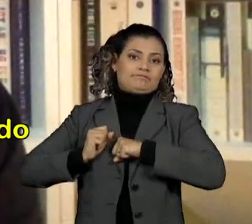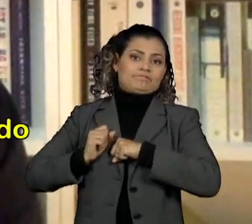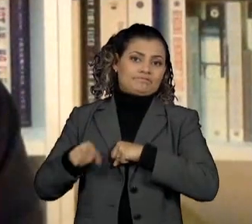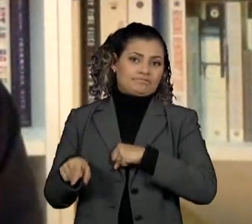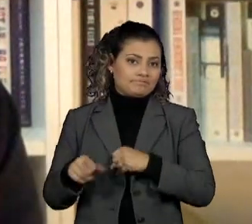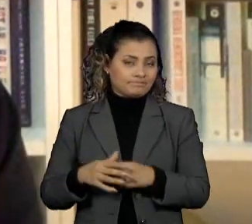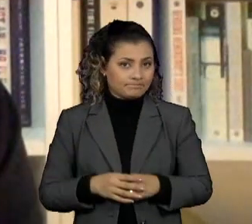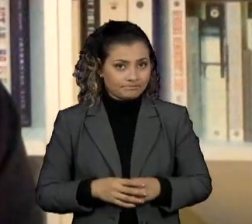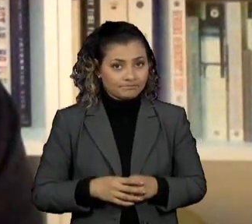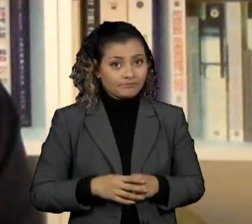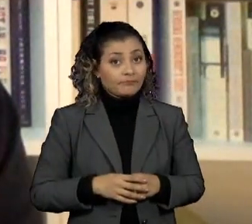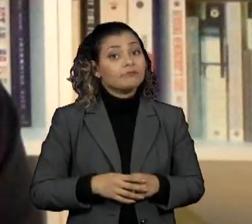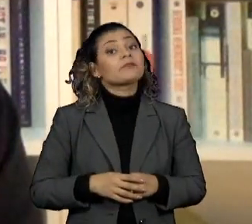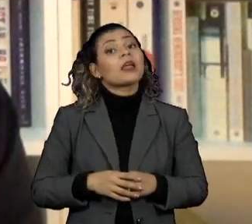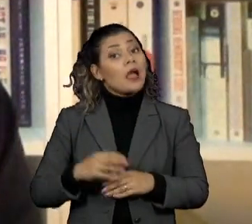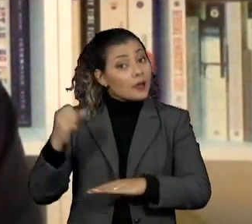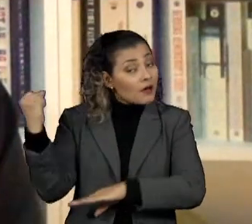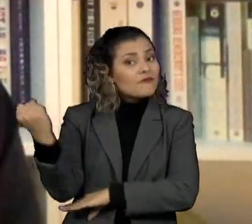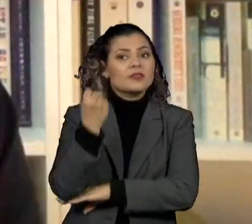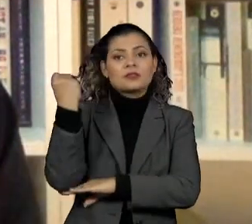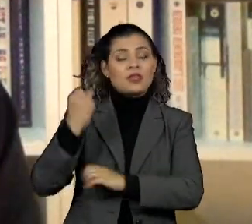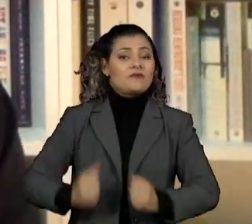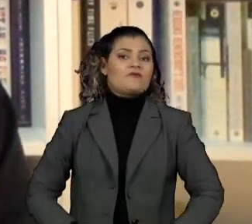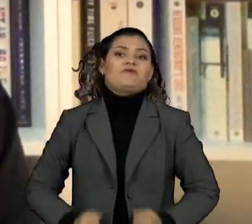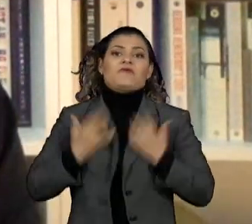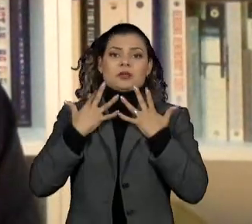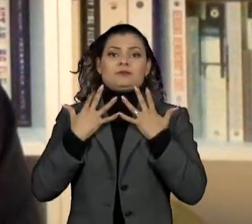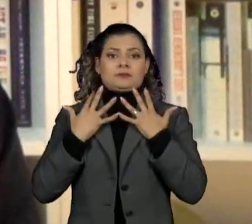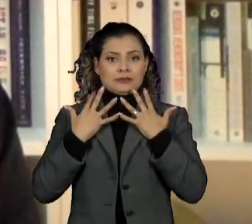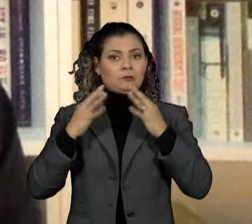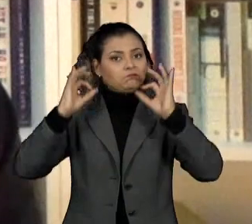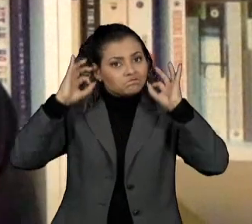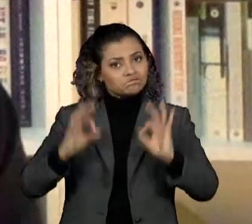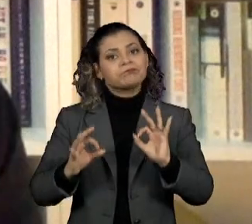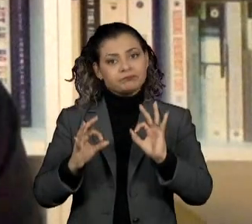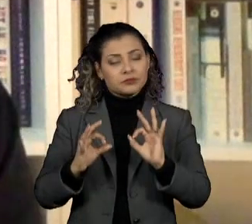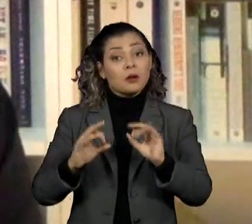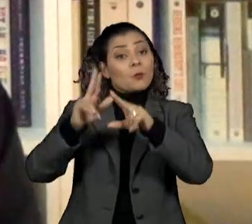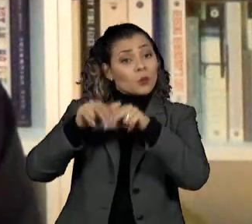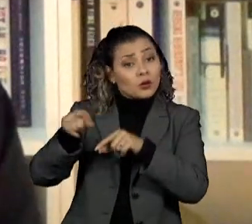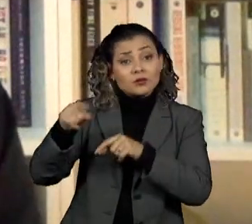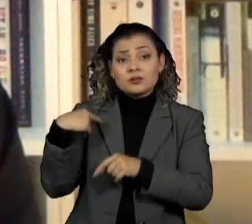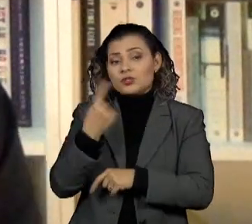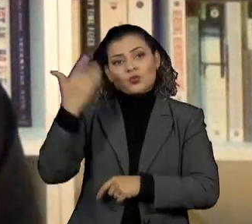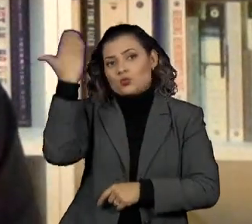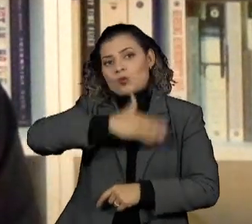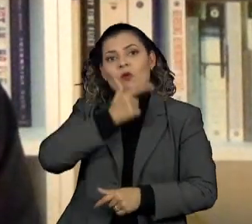infection and with the severity of infection. But that said, we do not have direct evidence that that is the case.